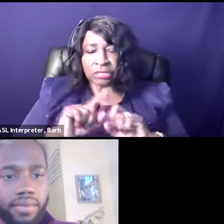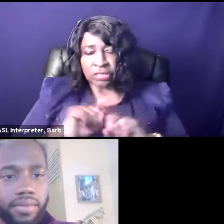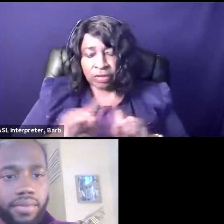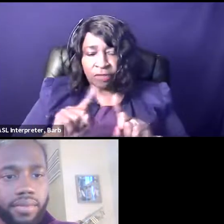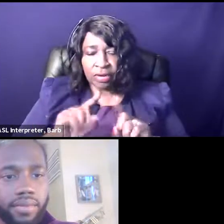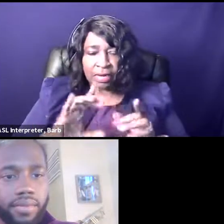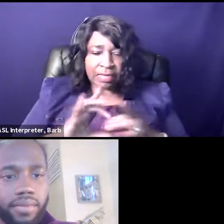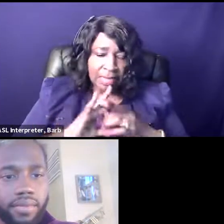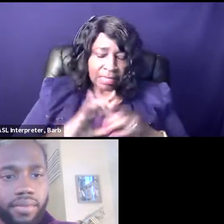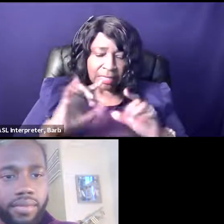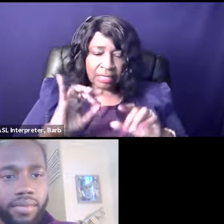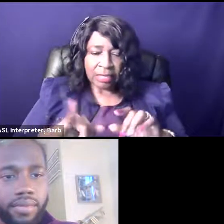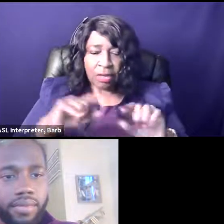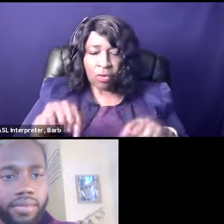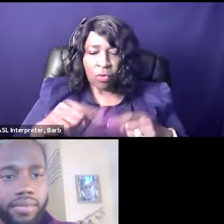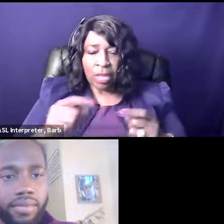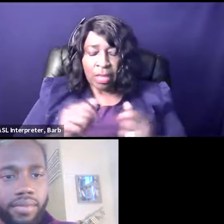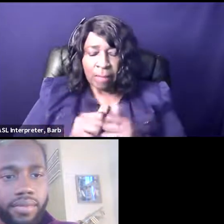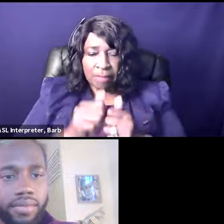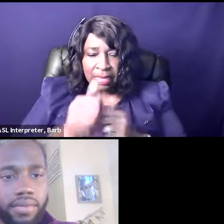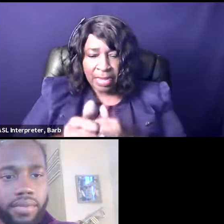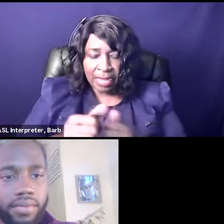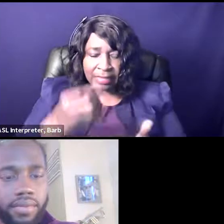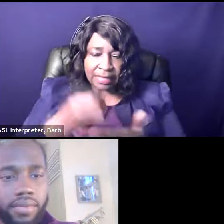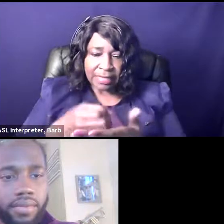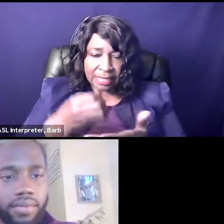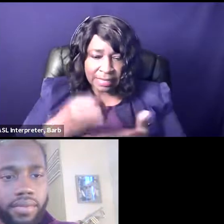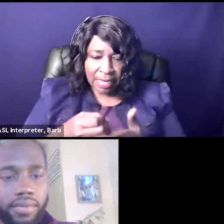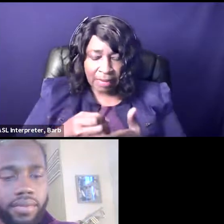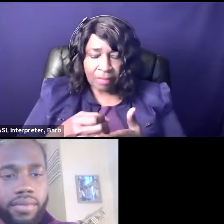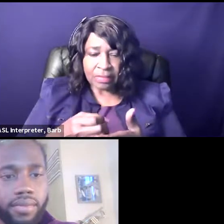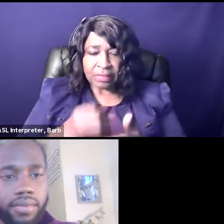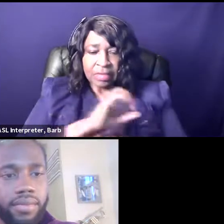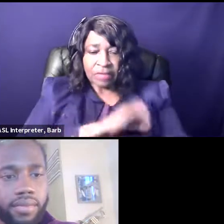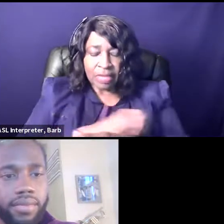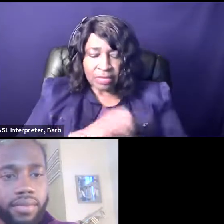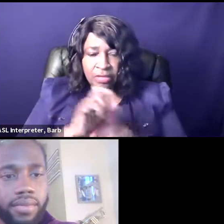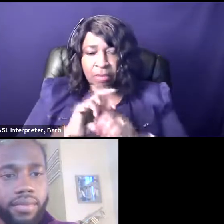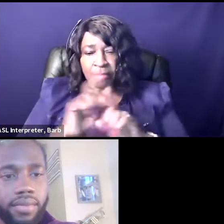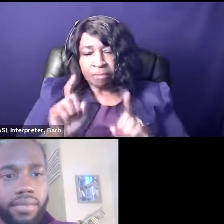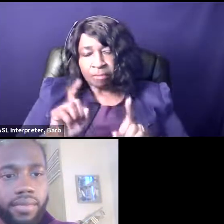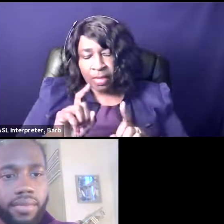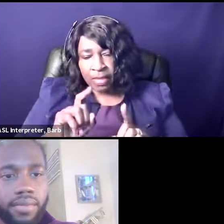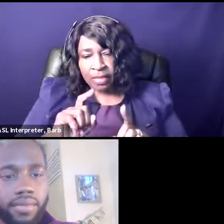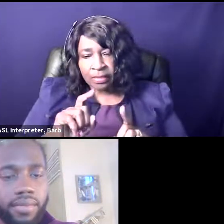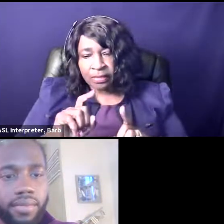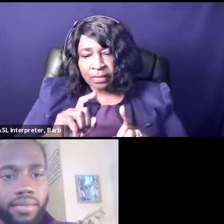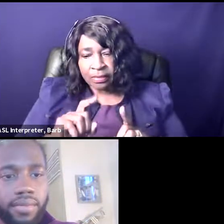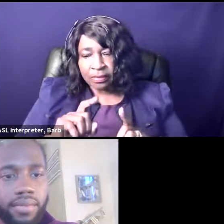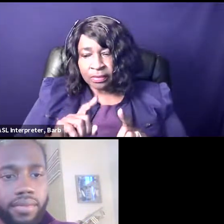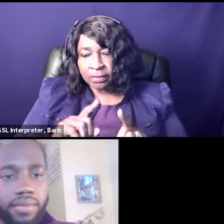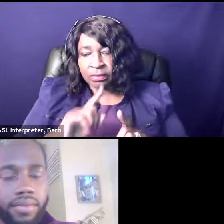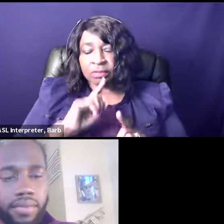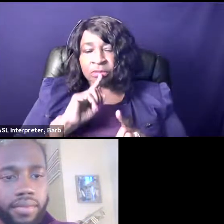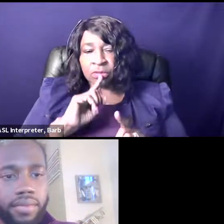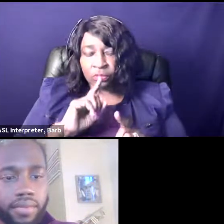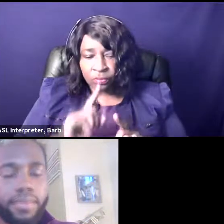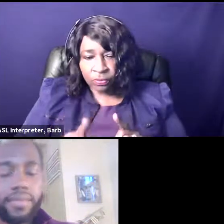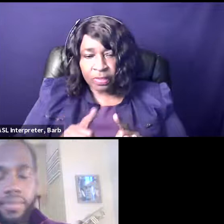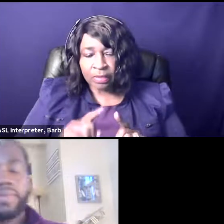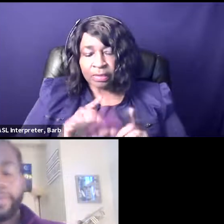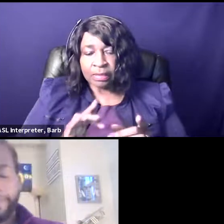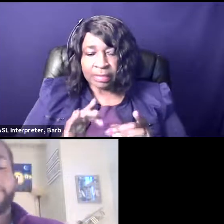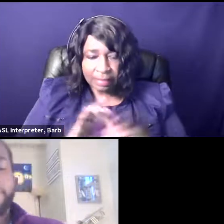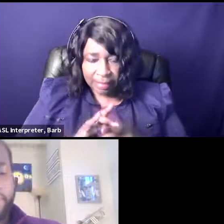beyond just the, kind of economics of energy, but, kind of the real like place-based connection